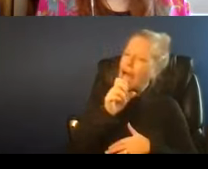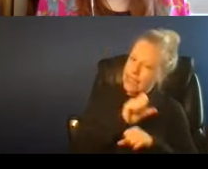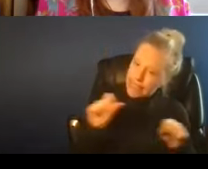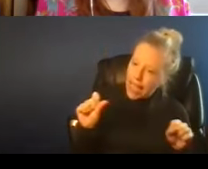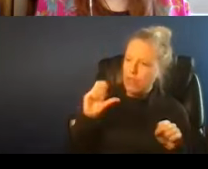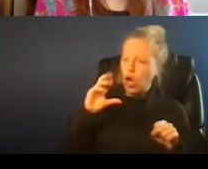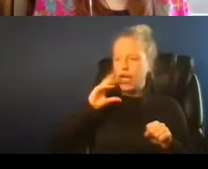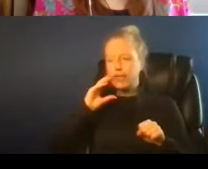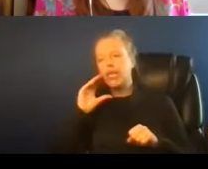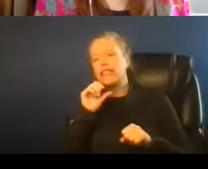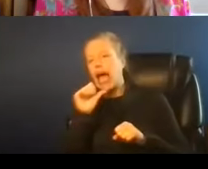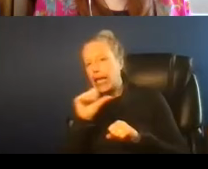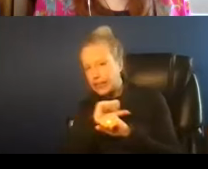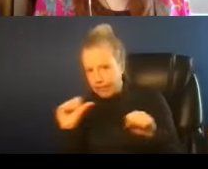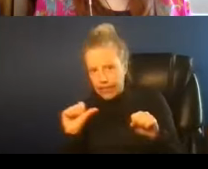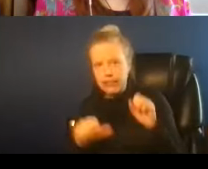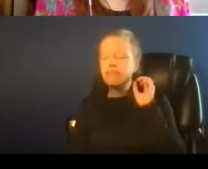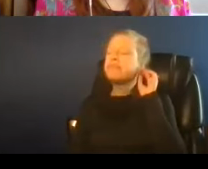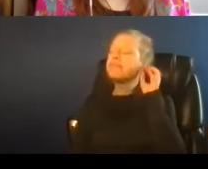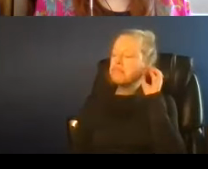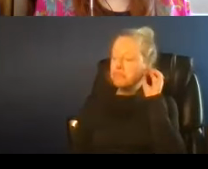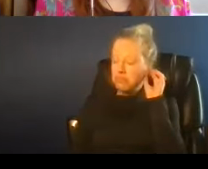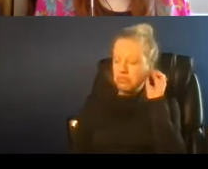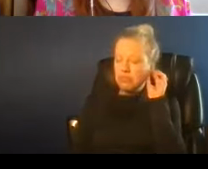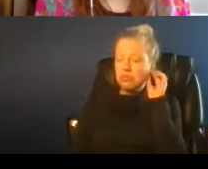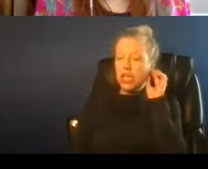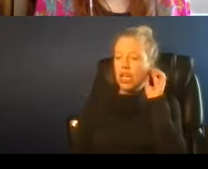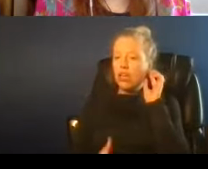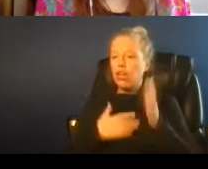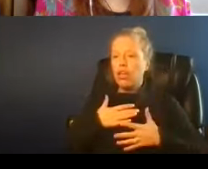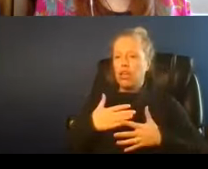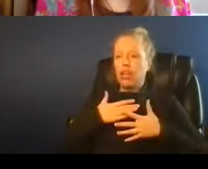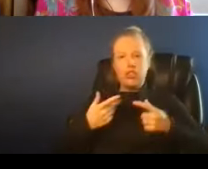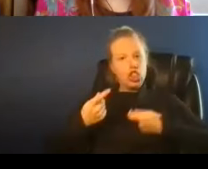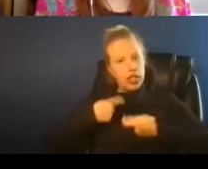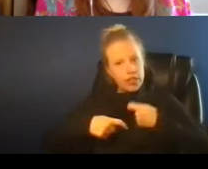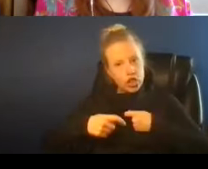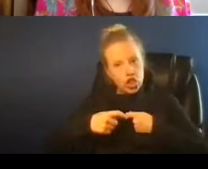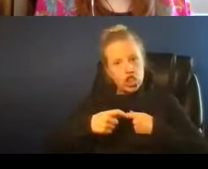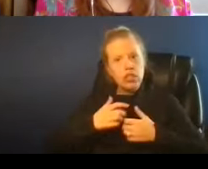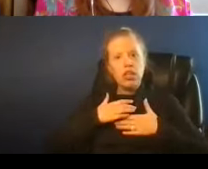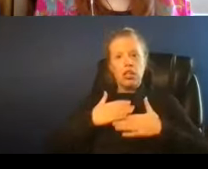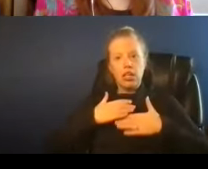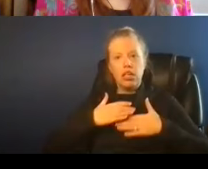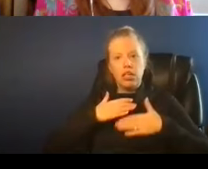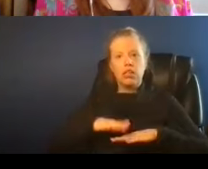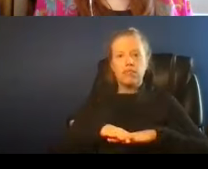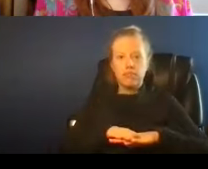experiencing unsafety. You might stop breathing or start breathing really